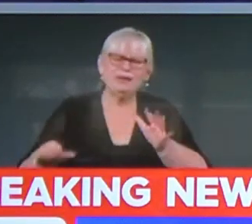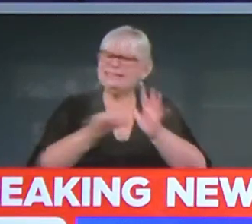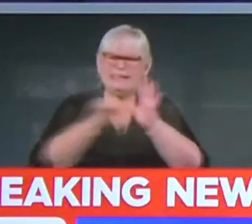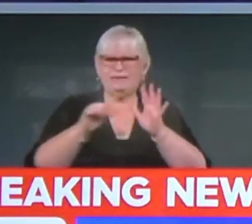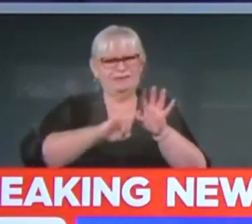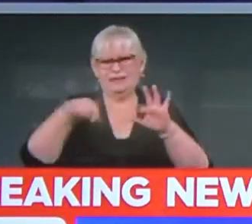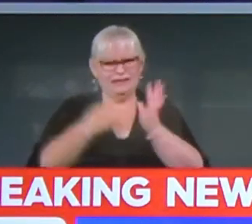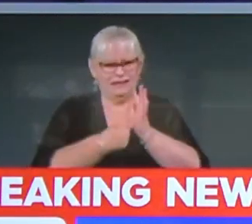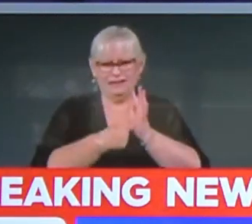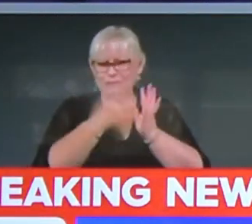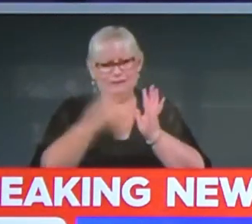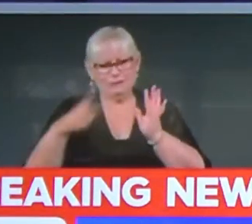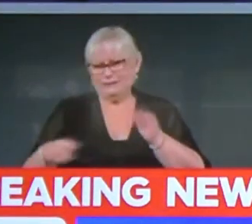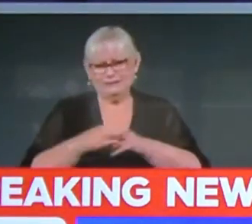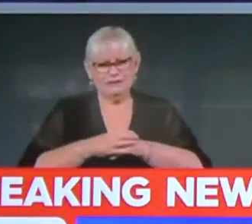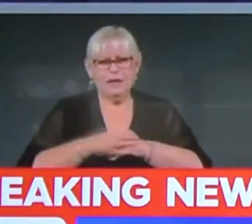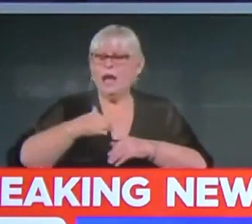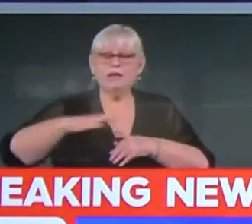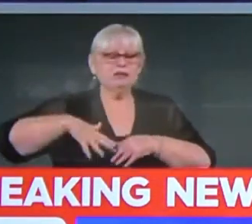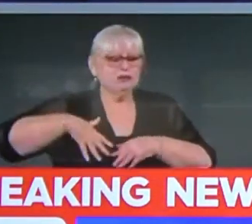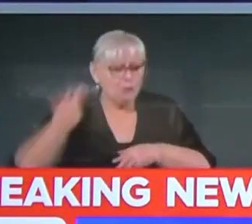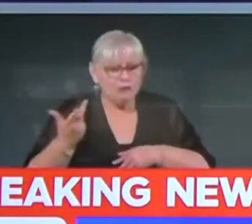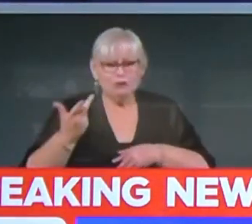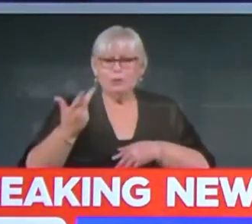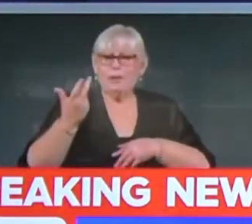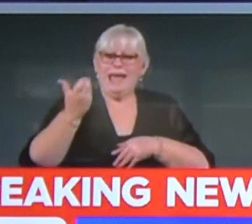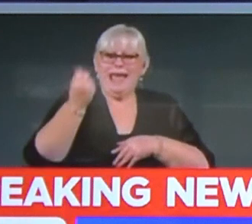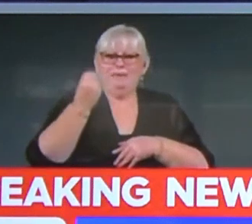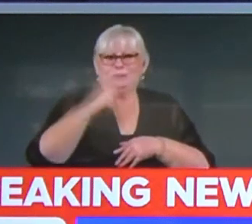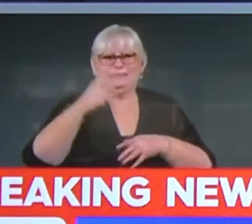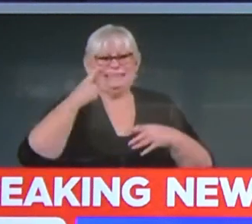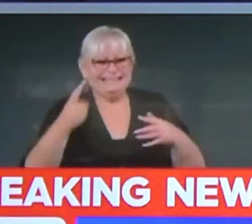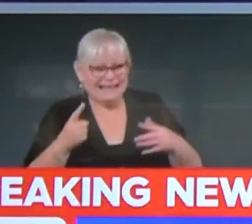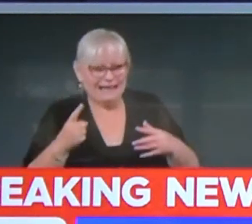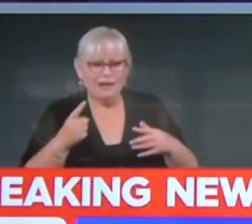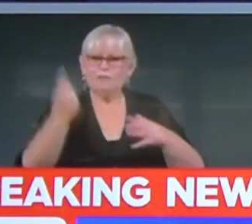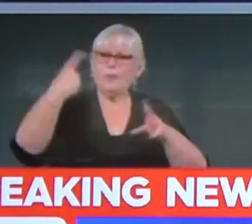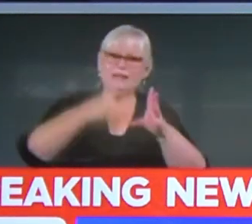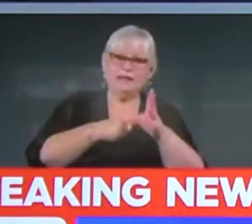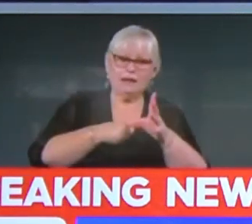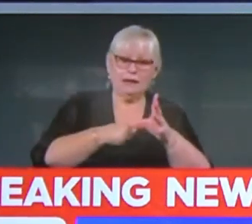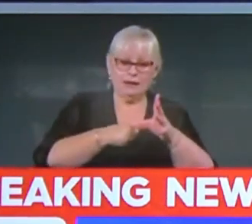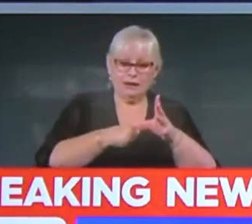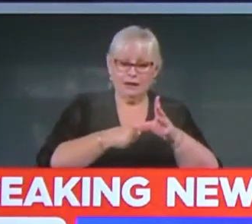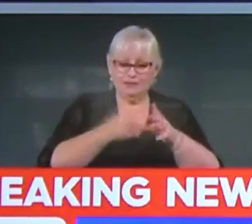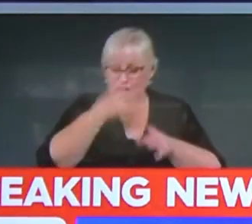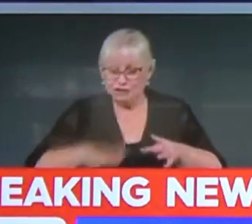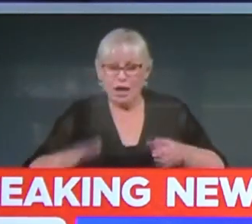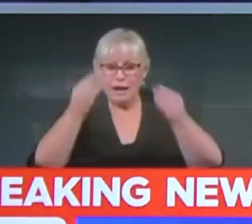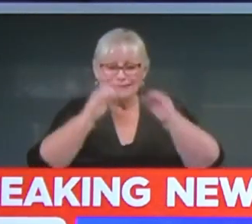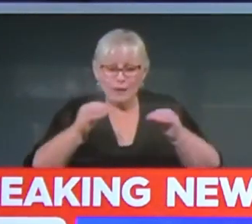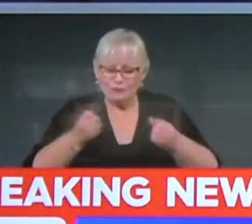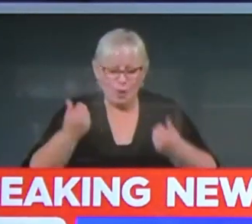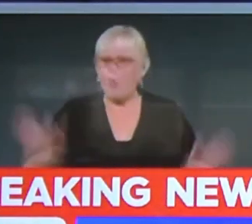in 2020, and one of the things I don't want to have yielded up is a year of a child's education, which is